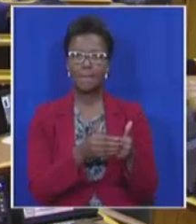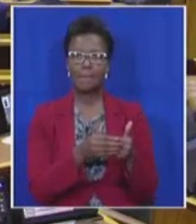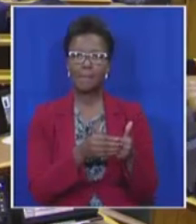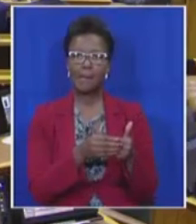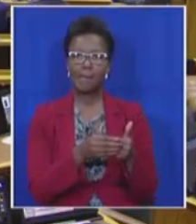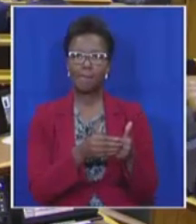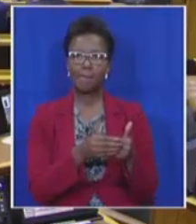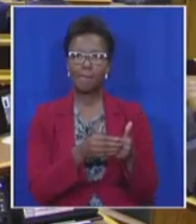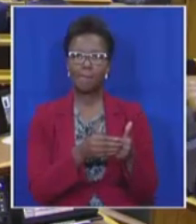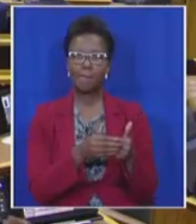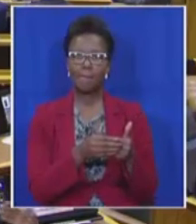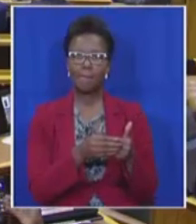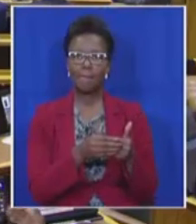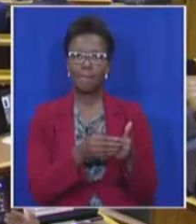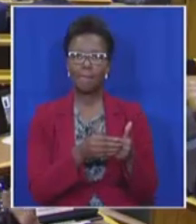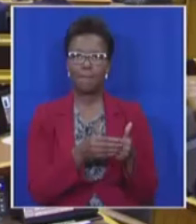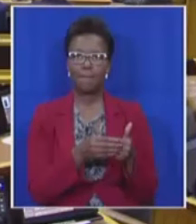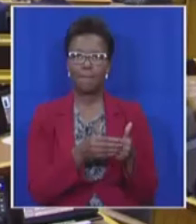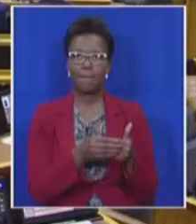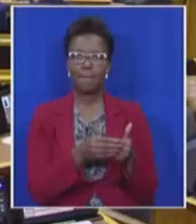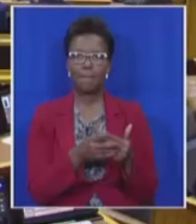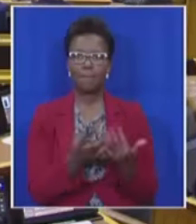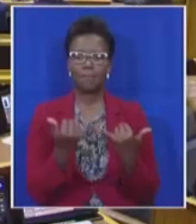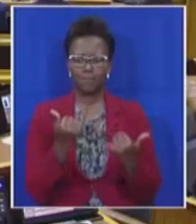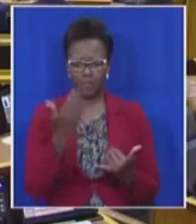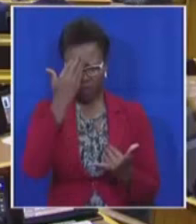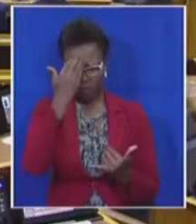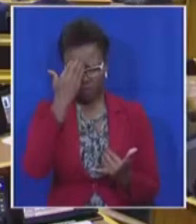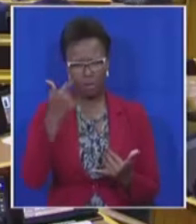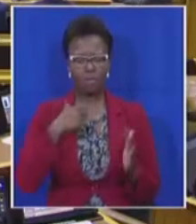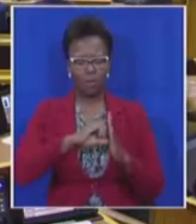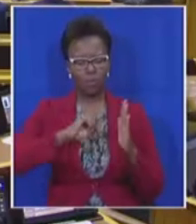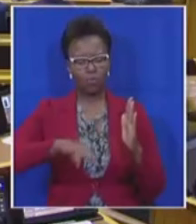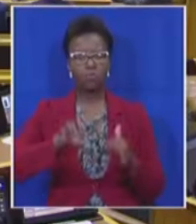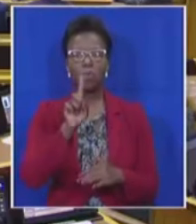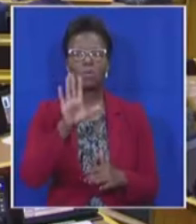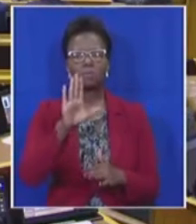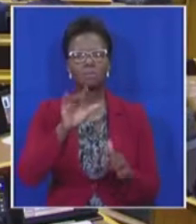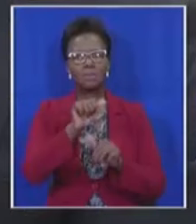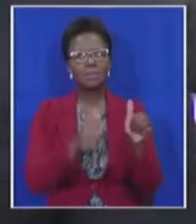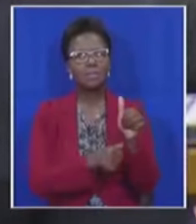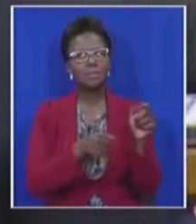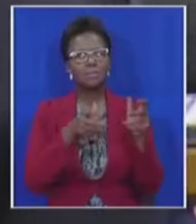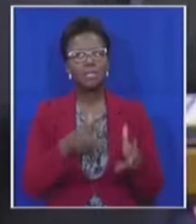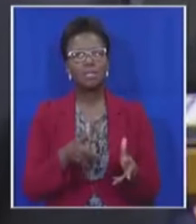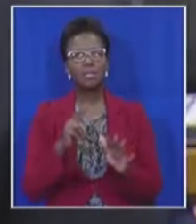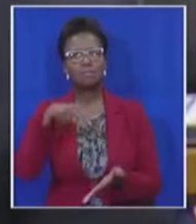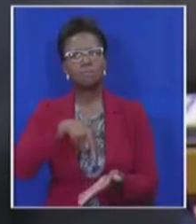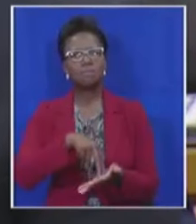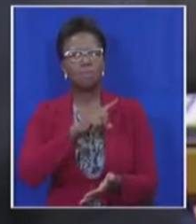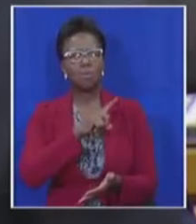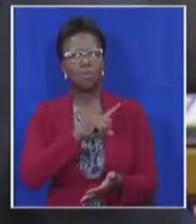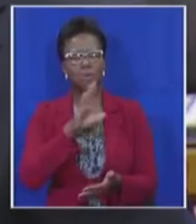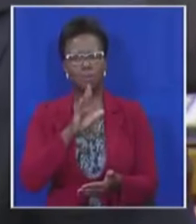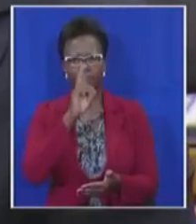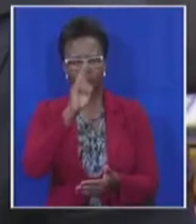Manana must withdraw first. No, you know what the question is. Deputy Speaker. You answer it. Deputy Speaker. Yes, Honourable Member. Deputy Speaker,